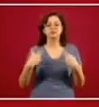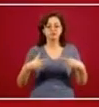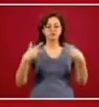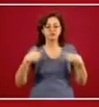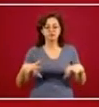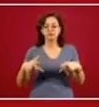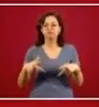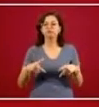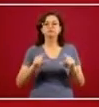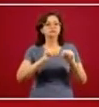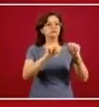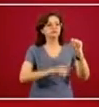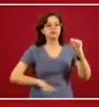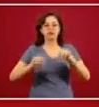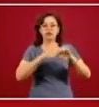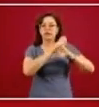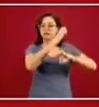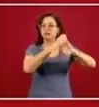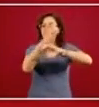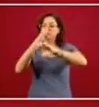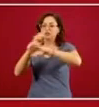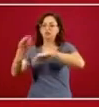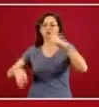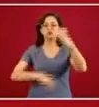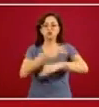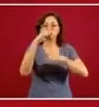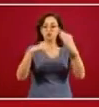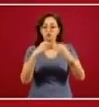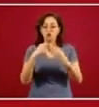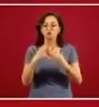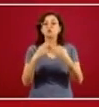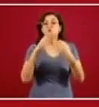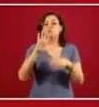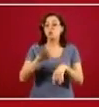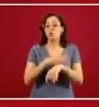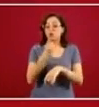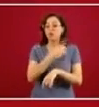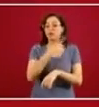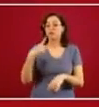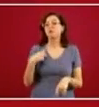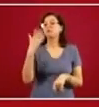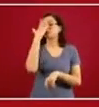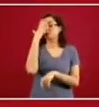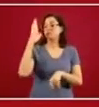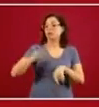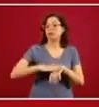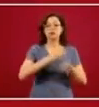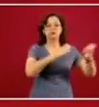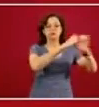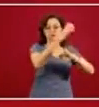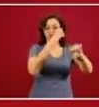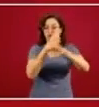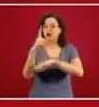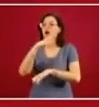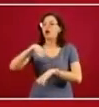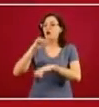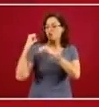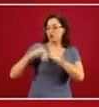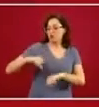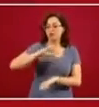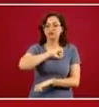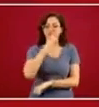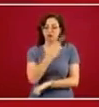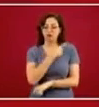And I would also like to make a call to all the health authorities in the country. Do not forget that the